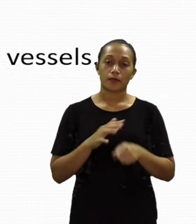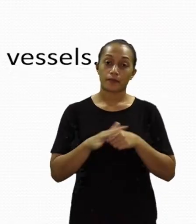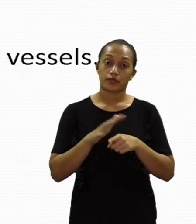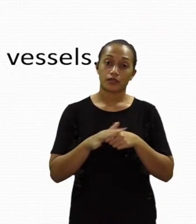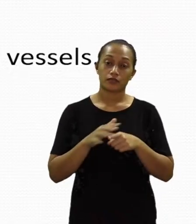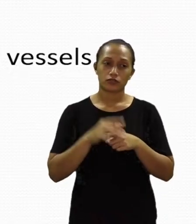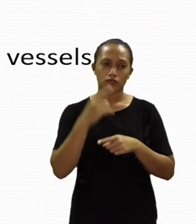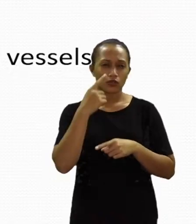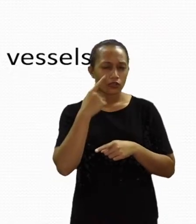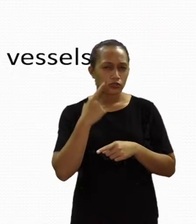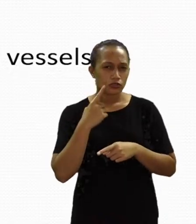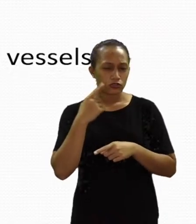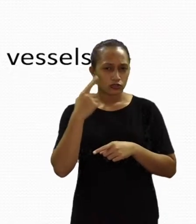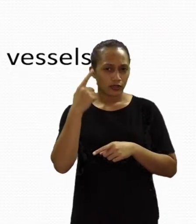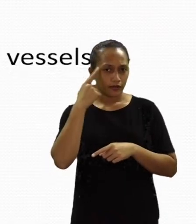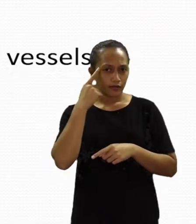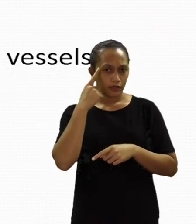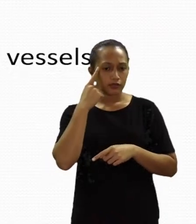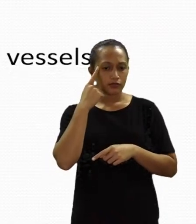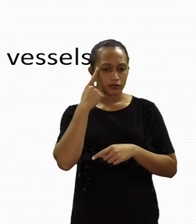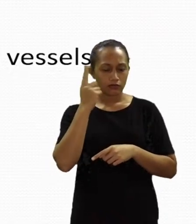Try and think of